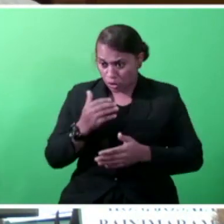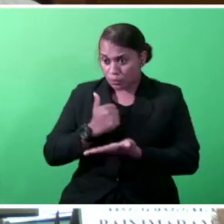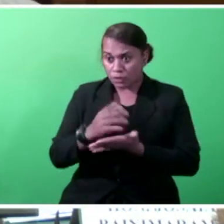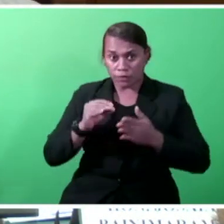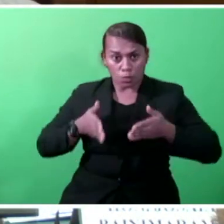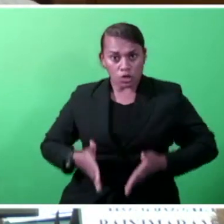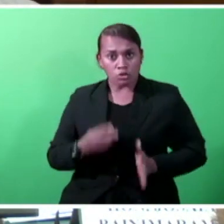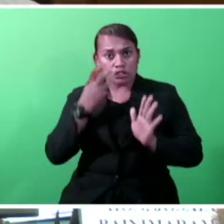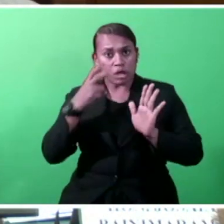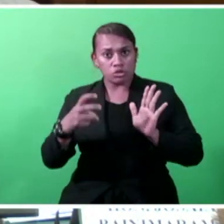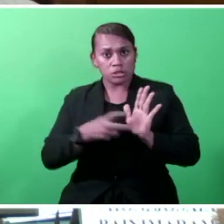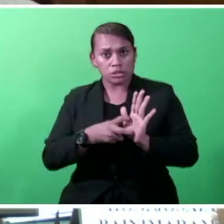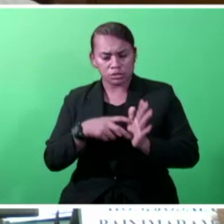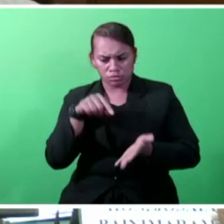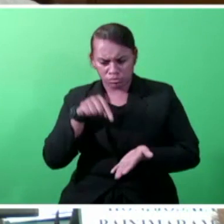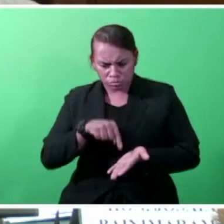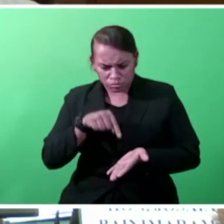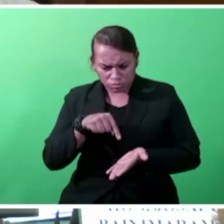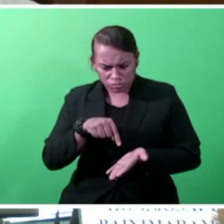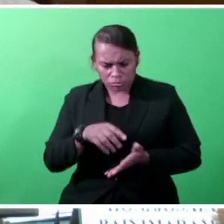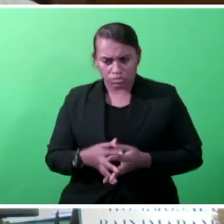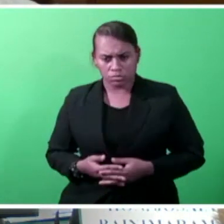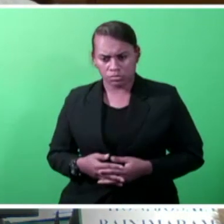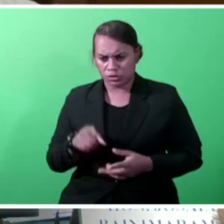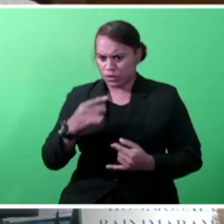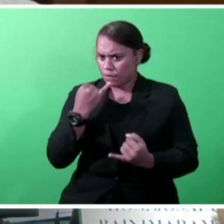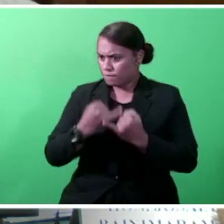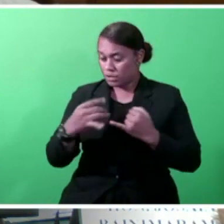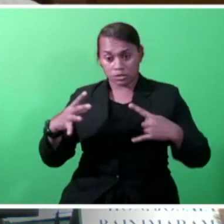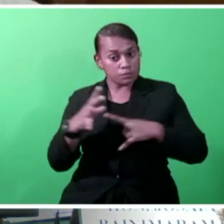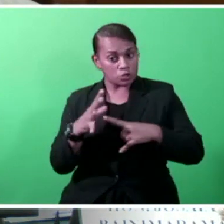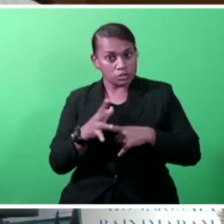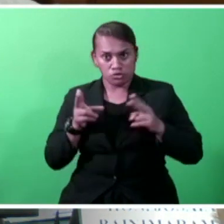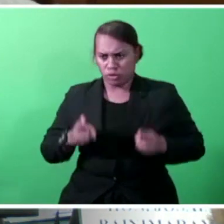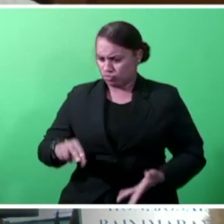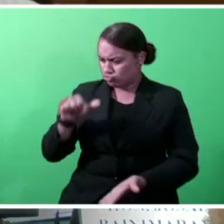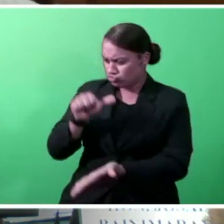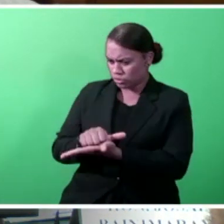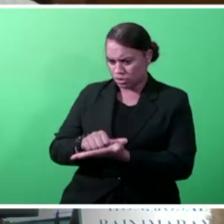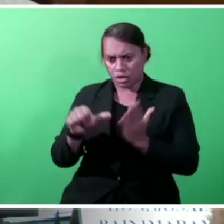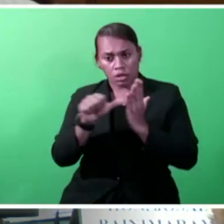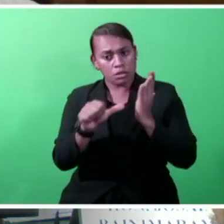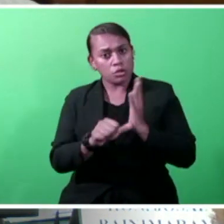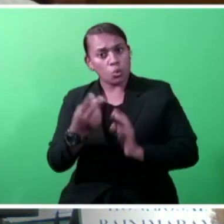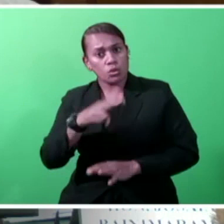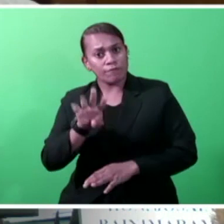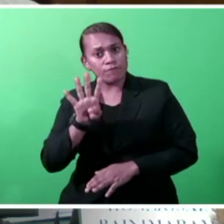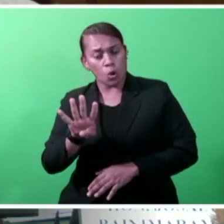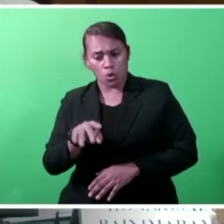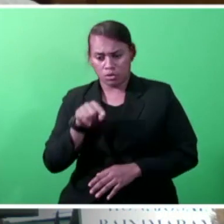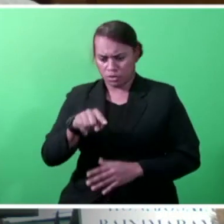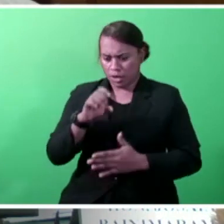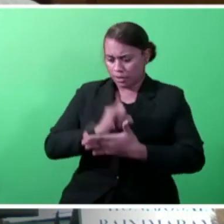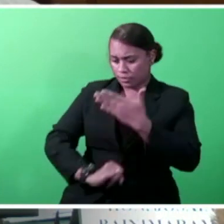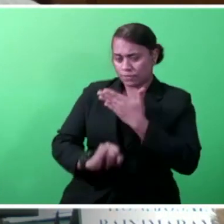birth registration is in fact considered to be a fundamental human right under Article 24 of the International Covenant on Civil